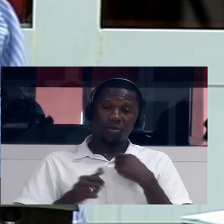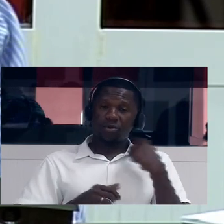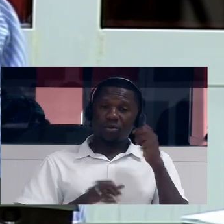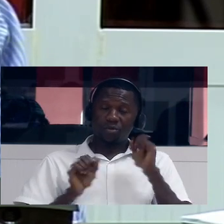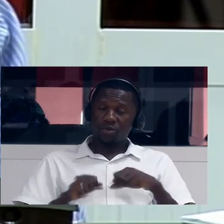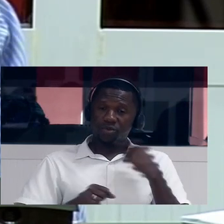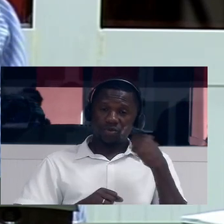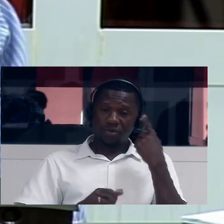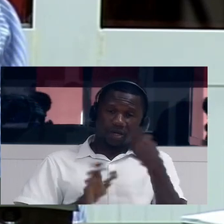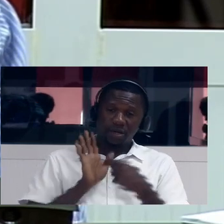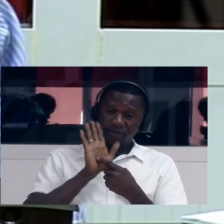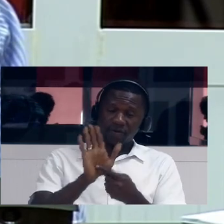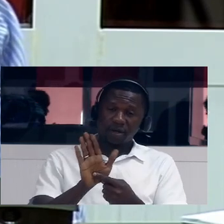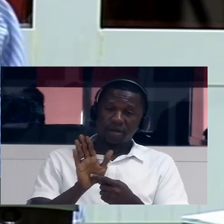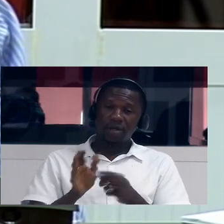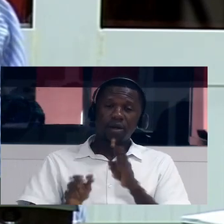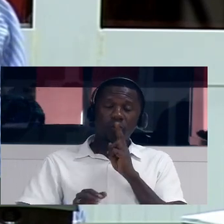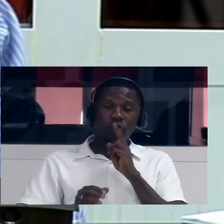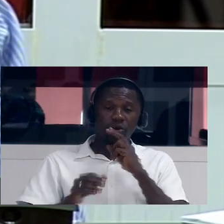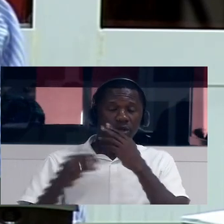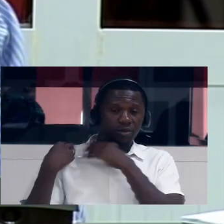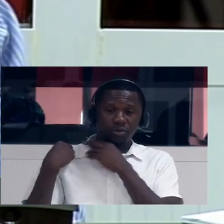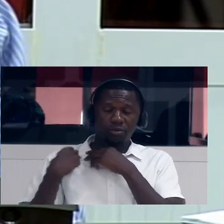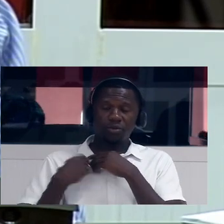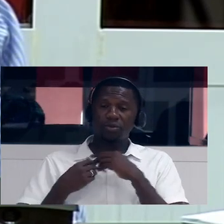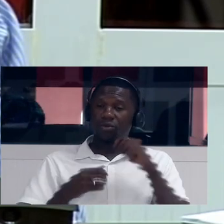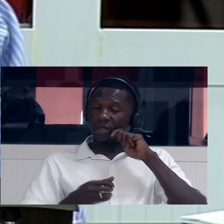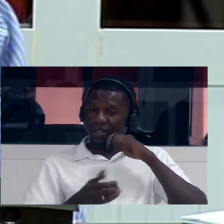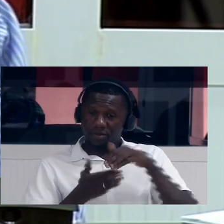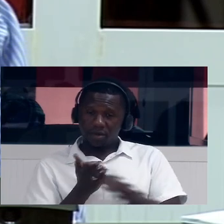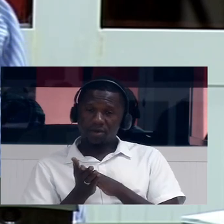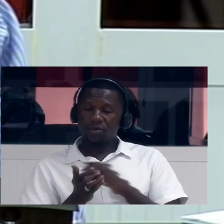the victim, we could not proceed with that case.